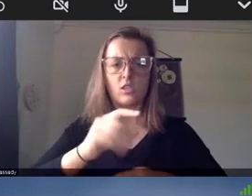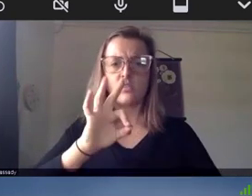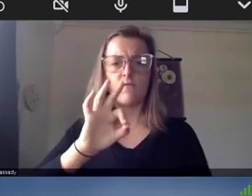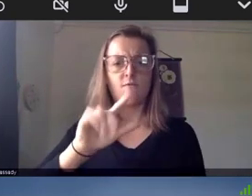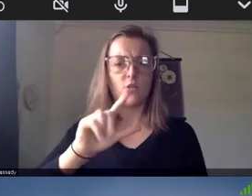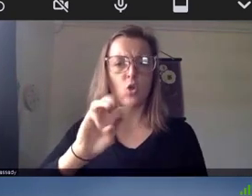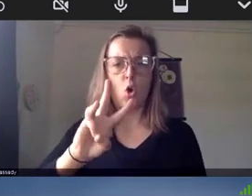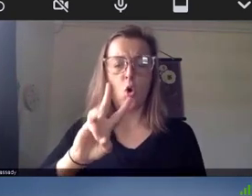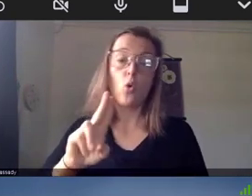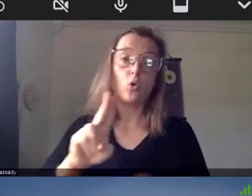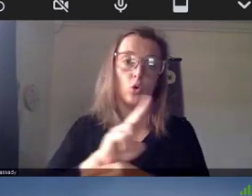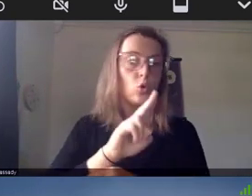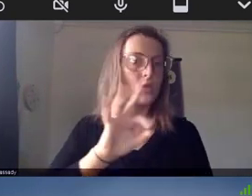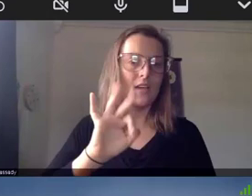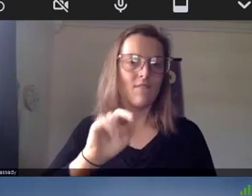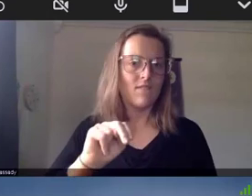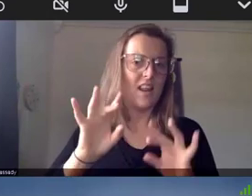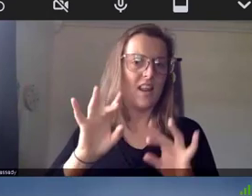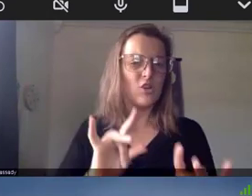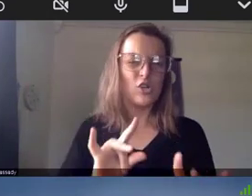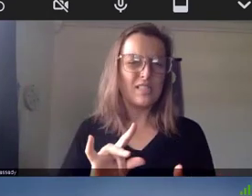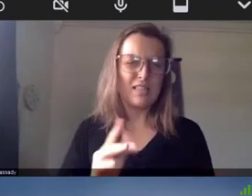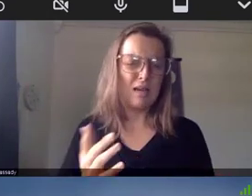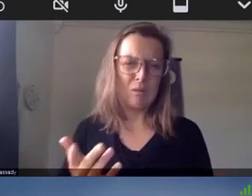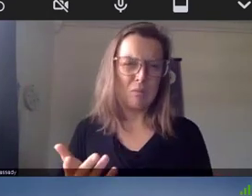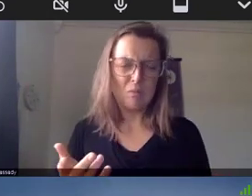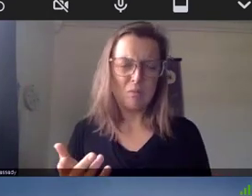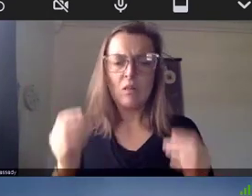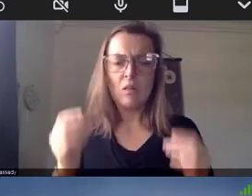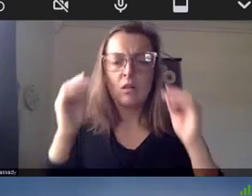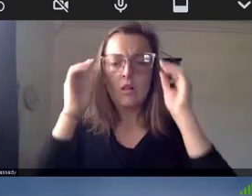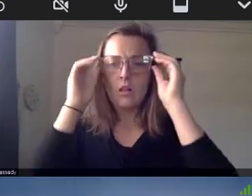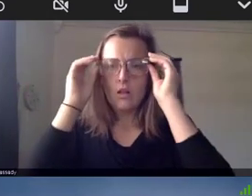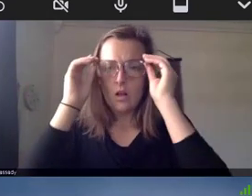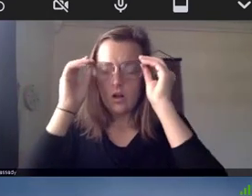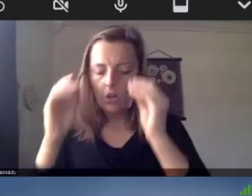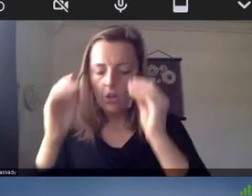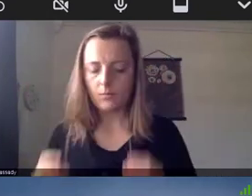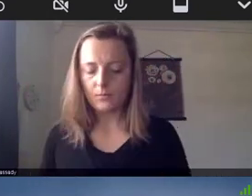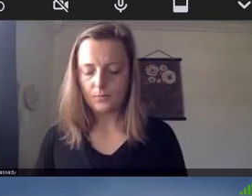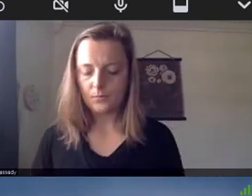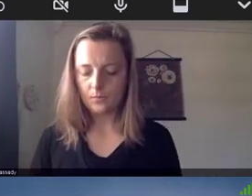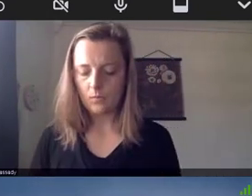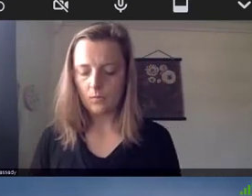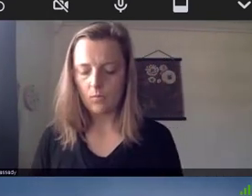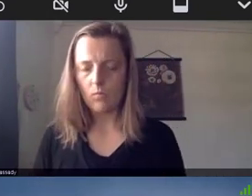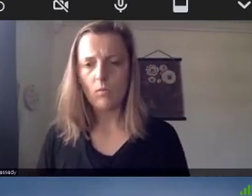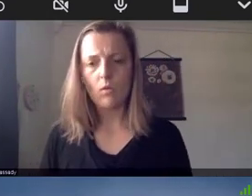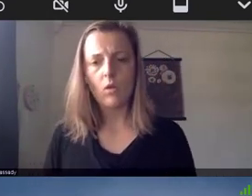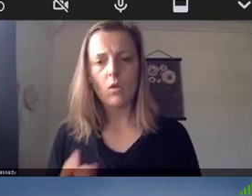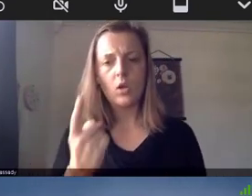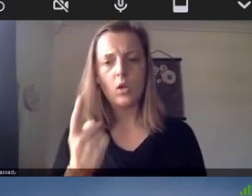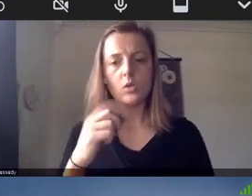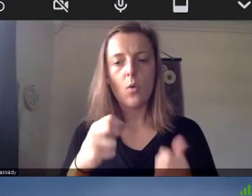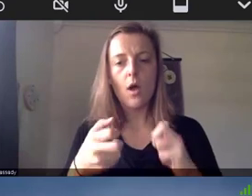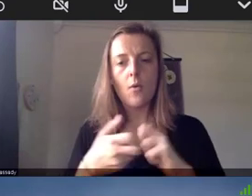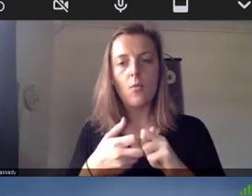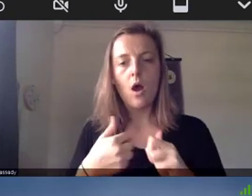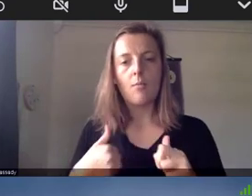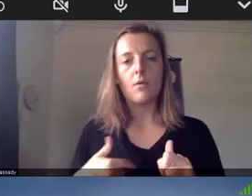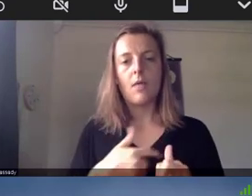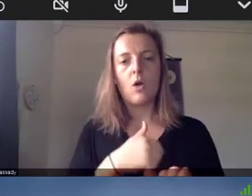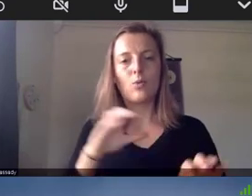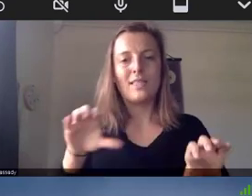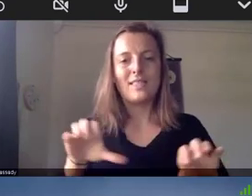look at, there was a problem we did, I think it was one of the examples that we did online, where we